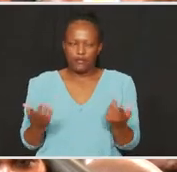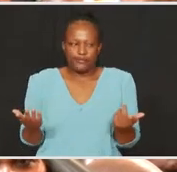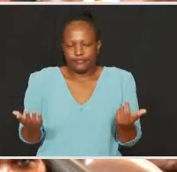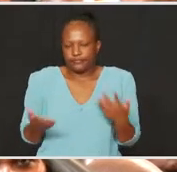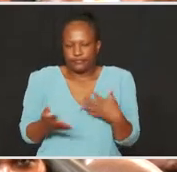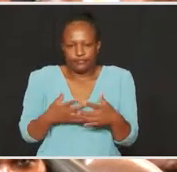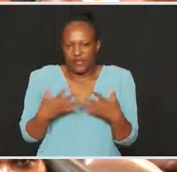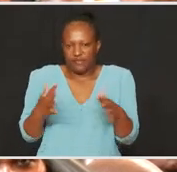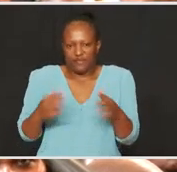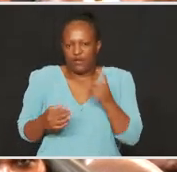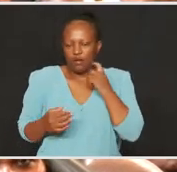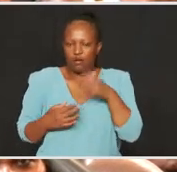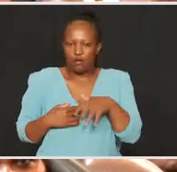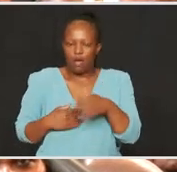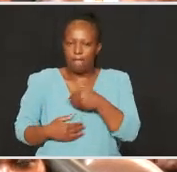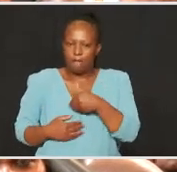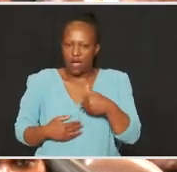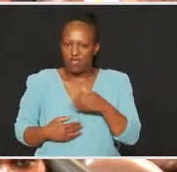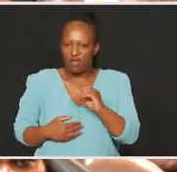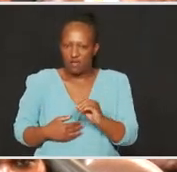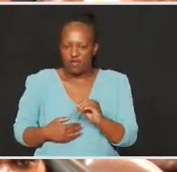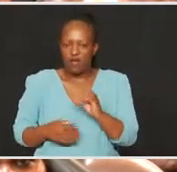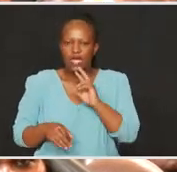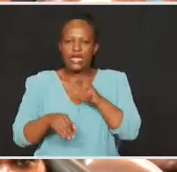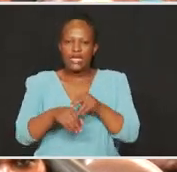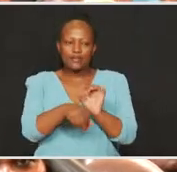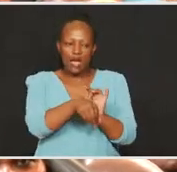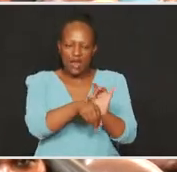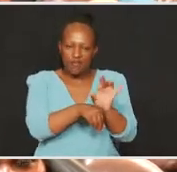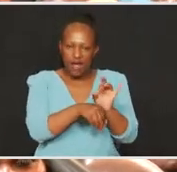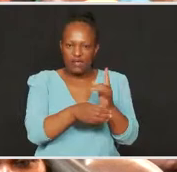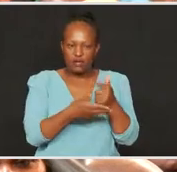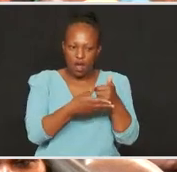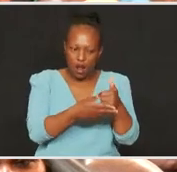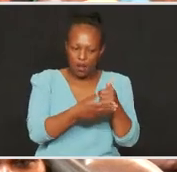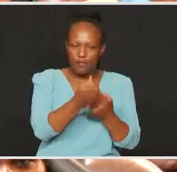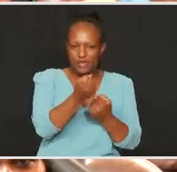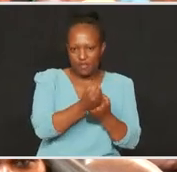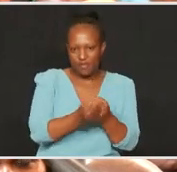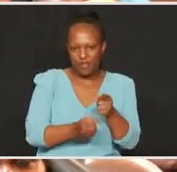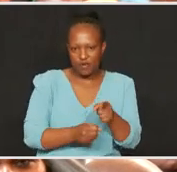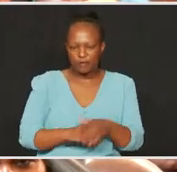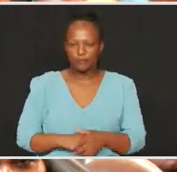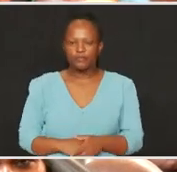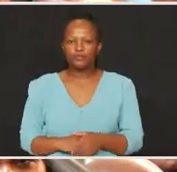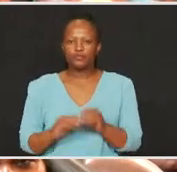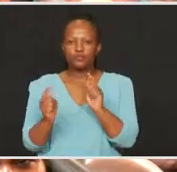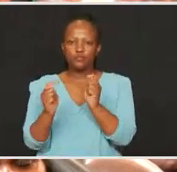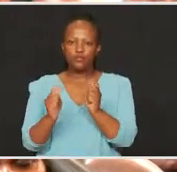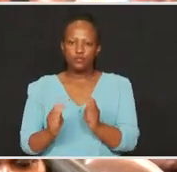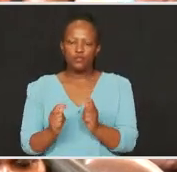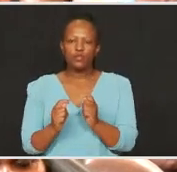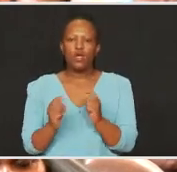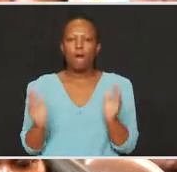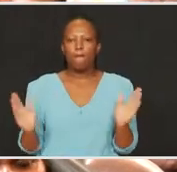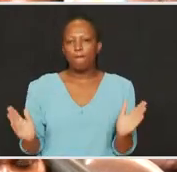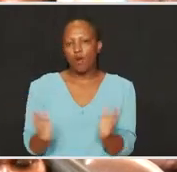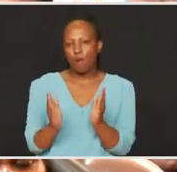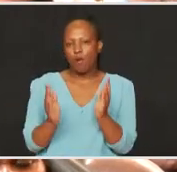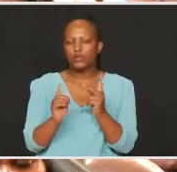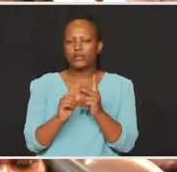and the girl is a mother she needs qualified advice help and support this amendment promotes secrecy